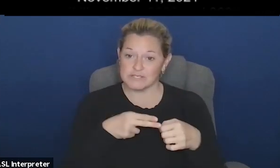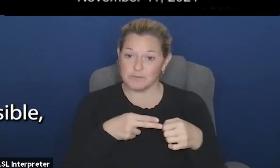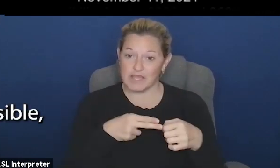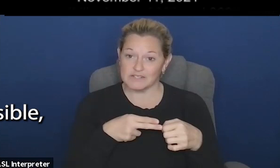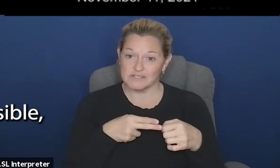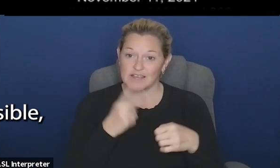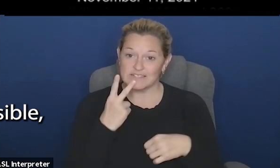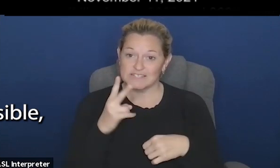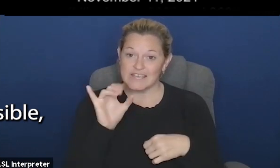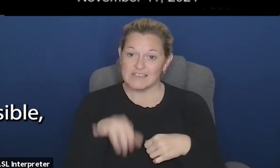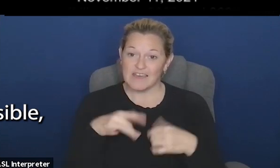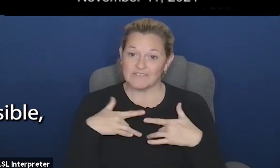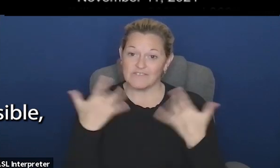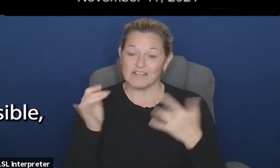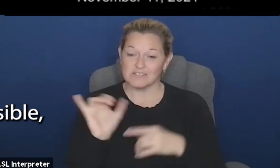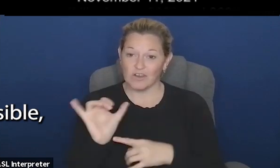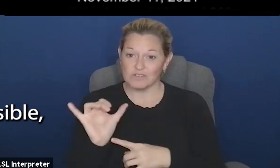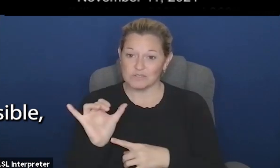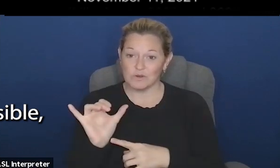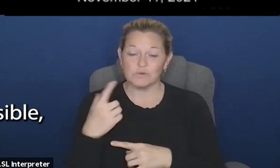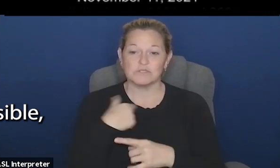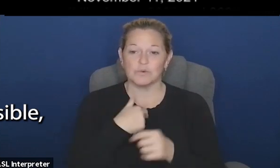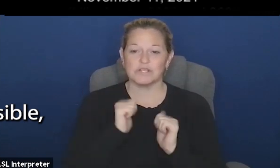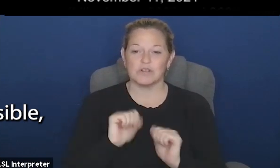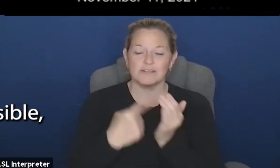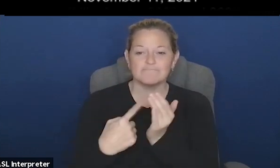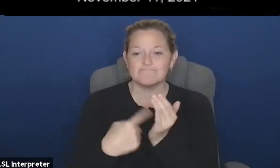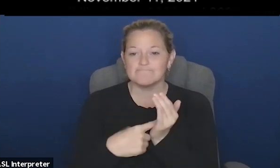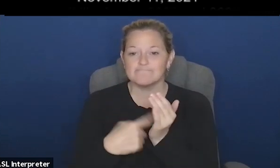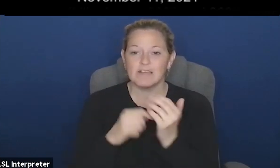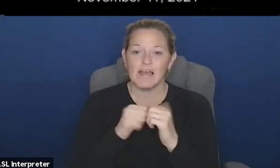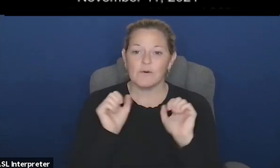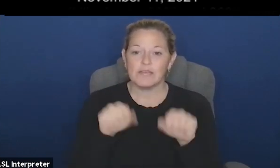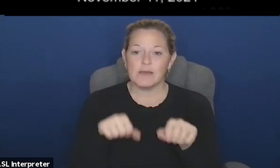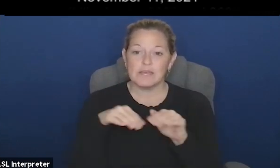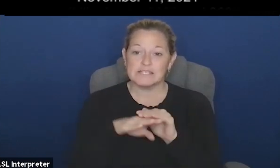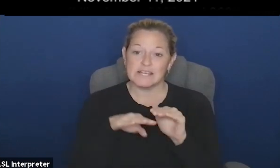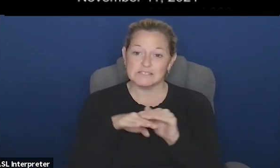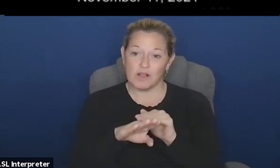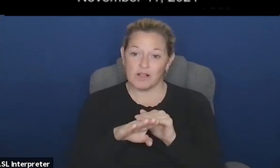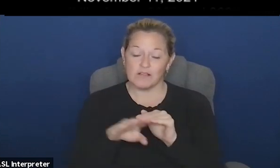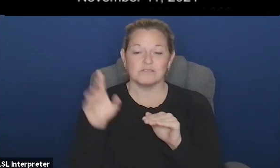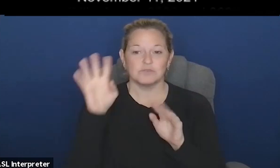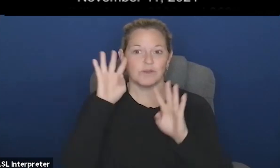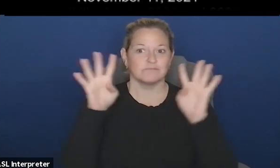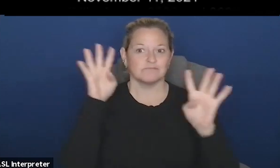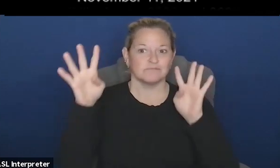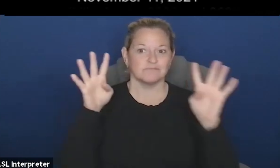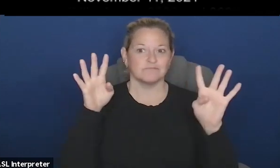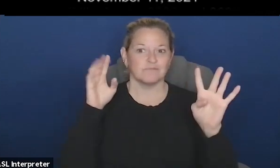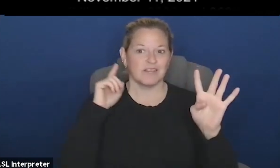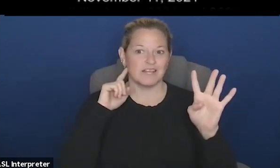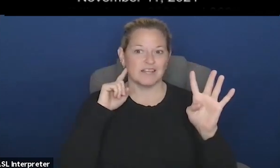well. So we discussed how to make it accessible. And after many conversations, we came up with this idea of the LightSound.